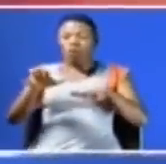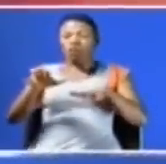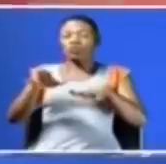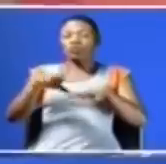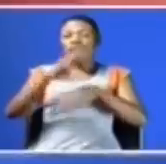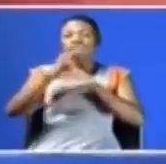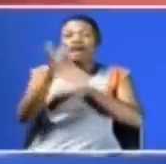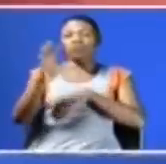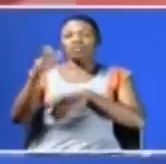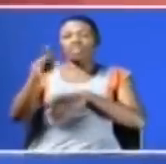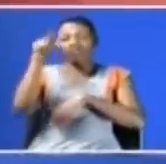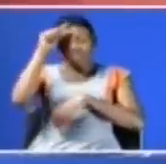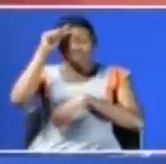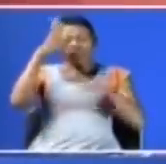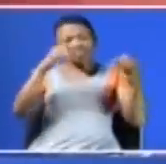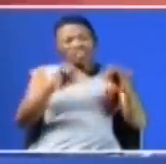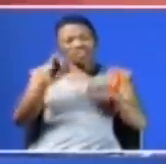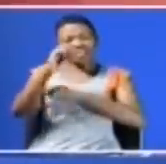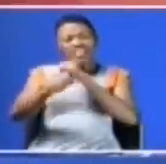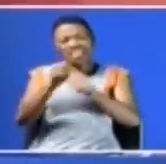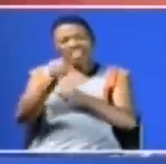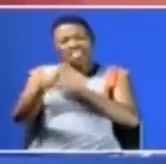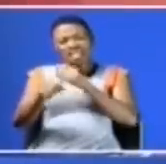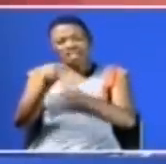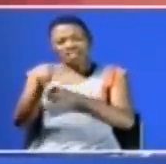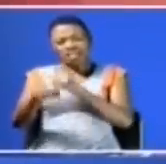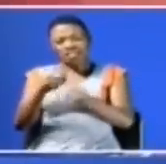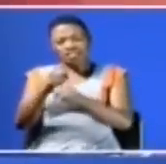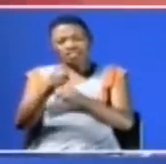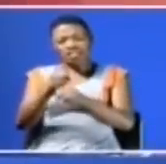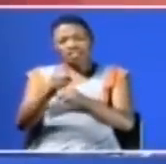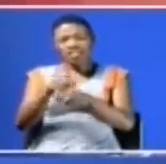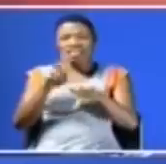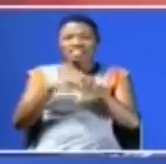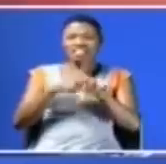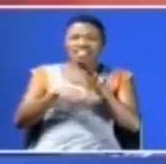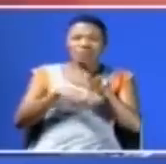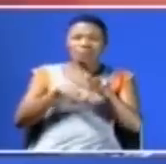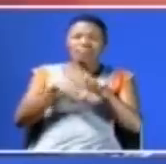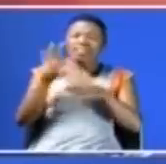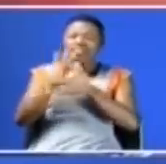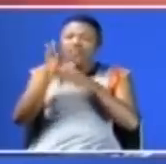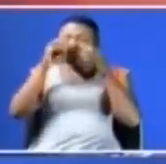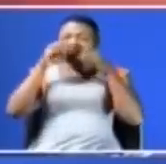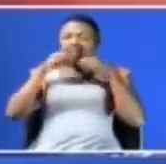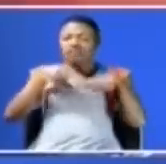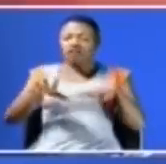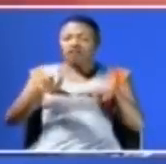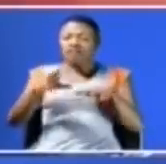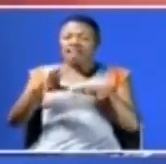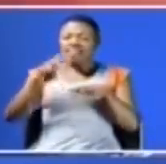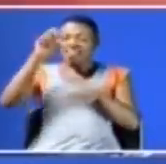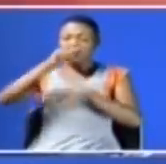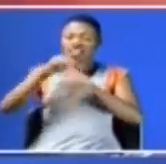know it. And we've tried for years. Please, this is not your function. Even where the functions have been devolved, you find national government is still wanting